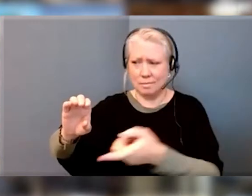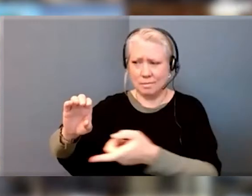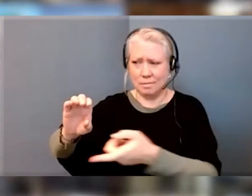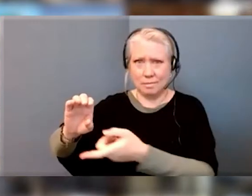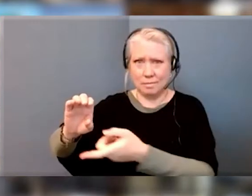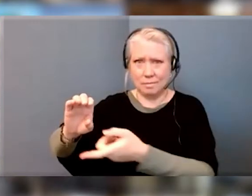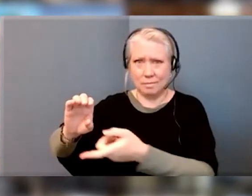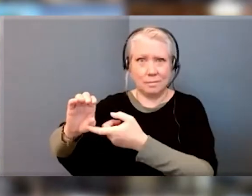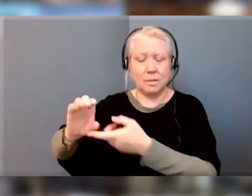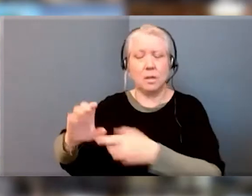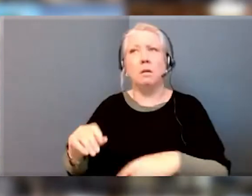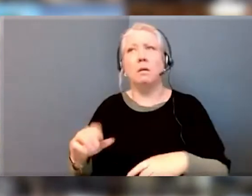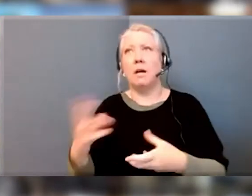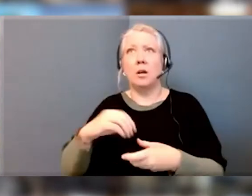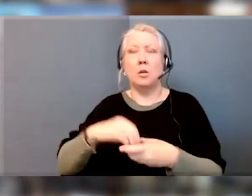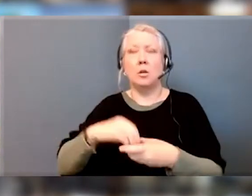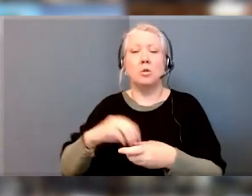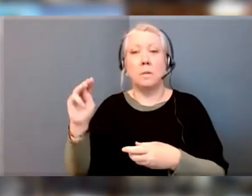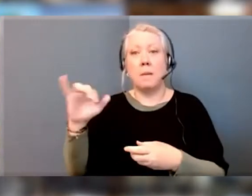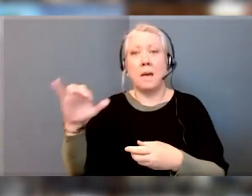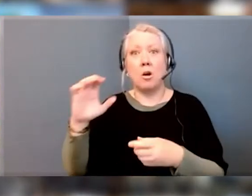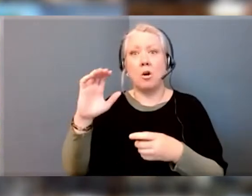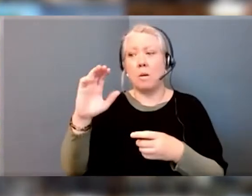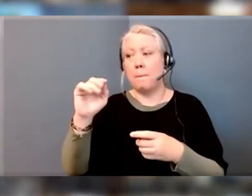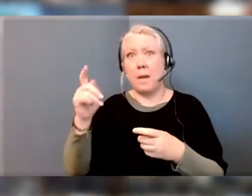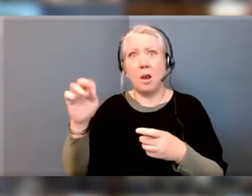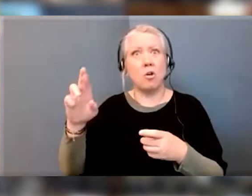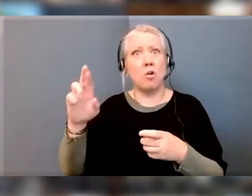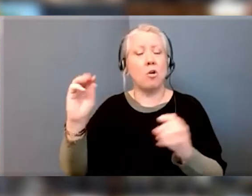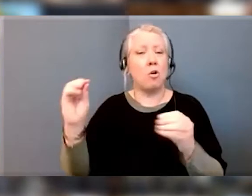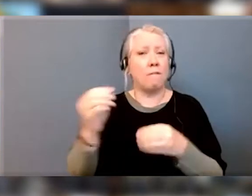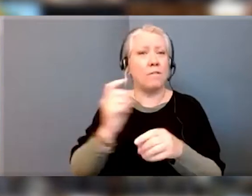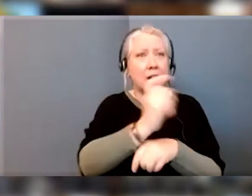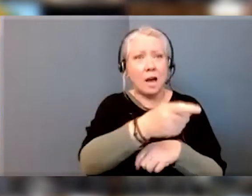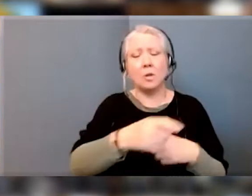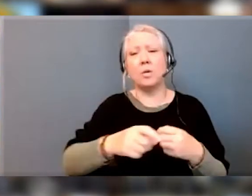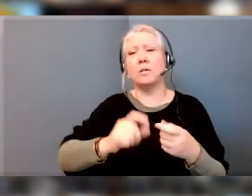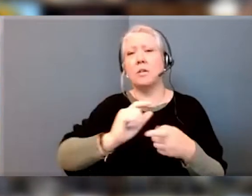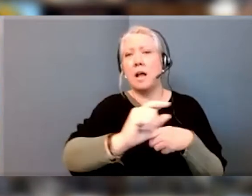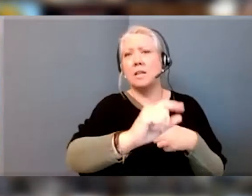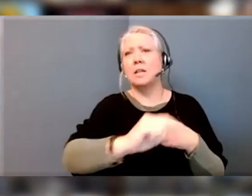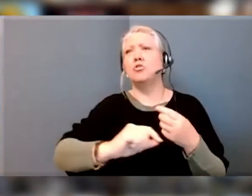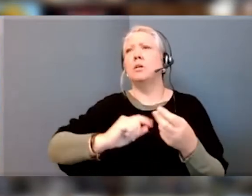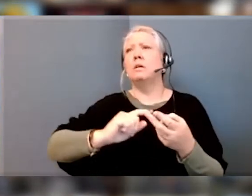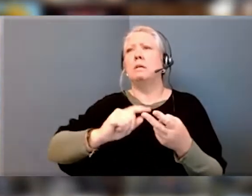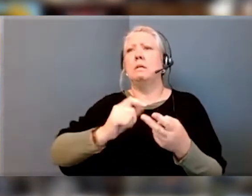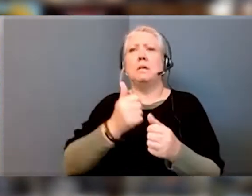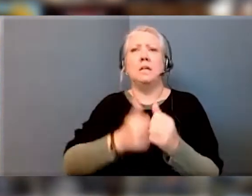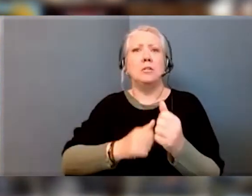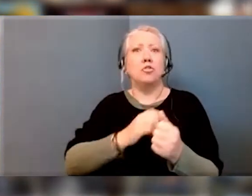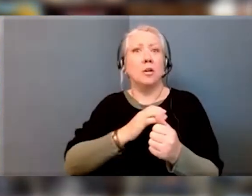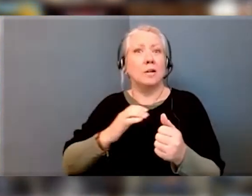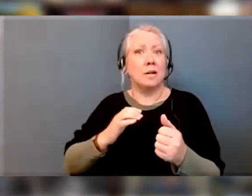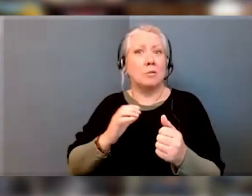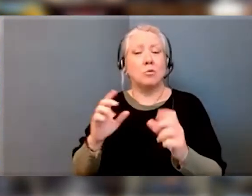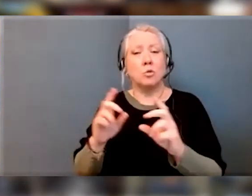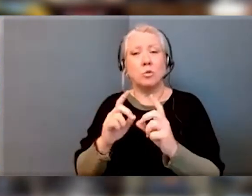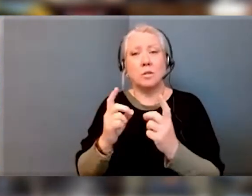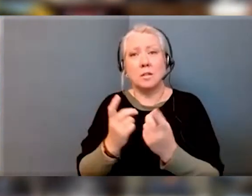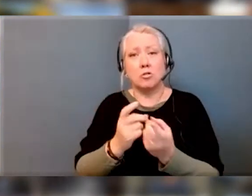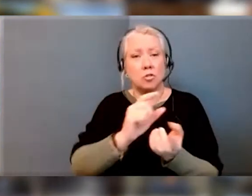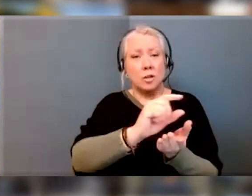That includes the mayor's allocation, mayor's office, as well as each council district has allocated